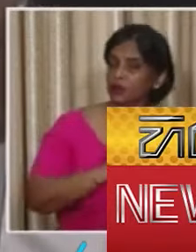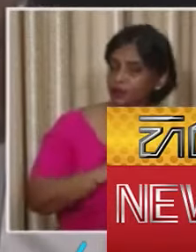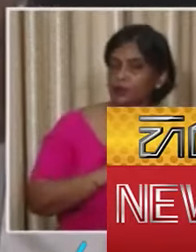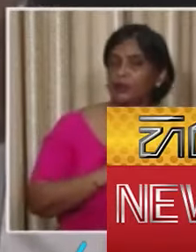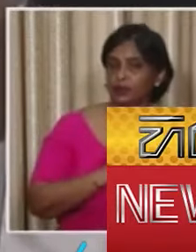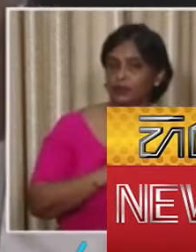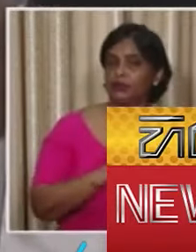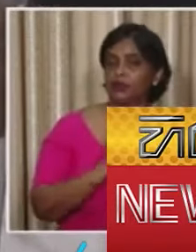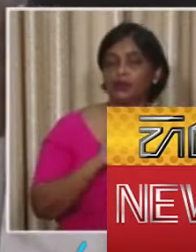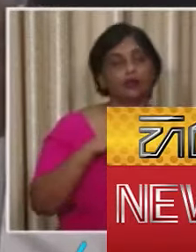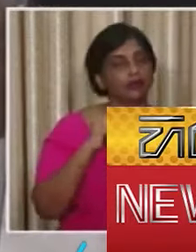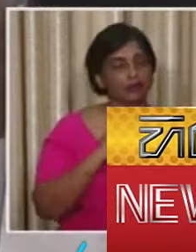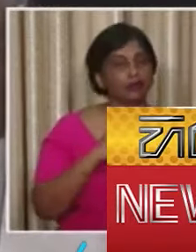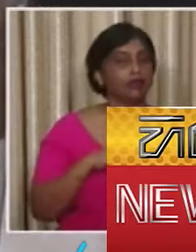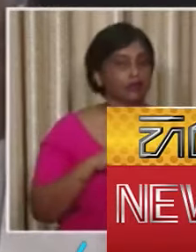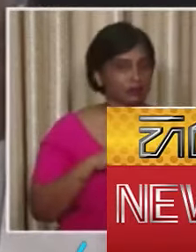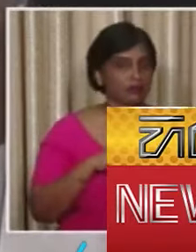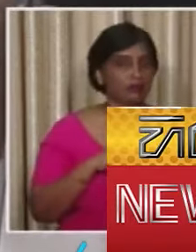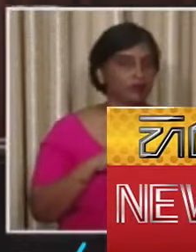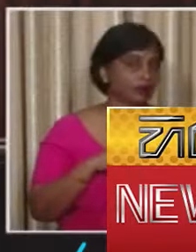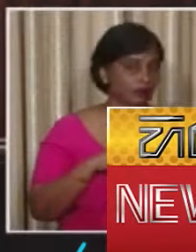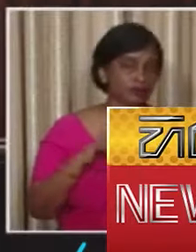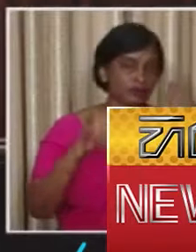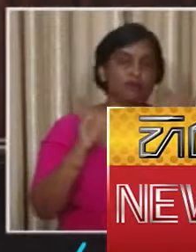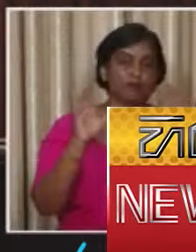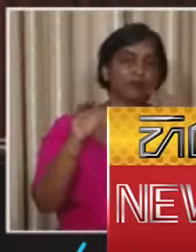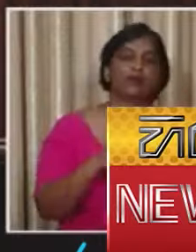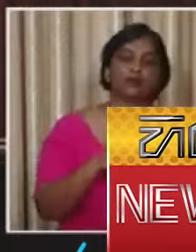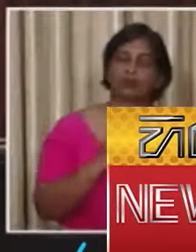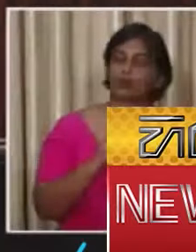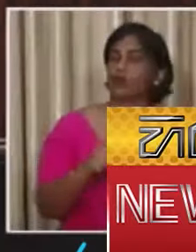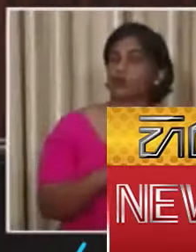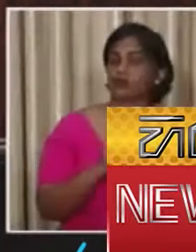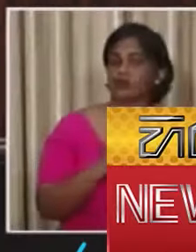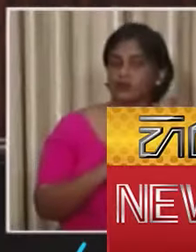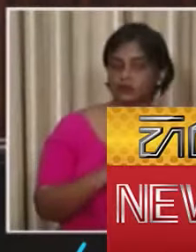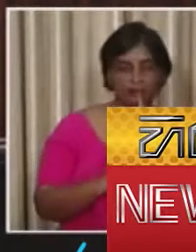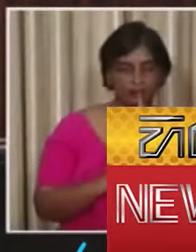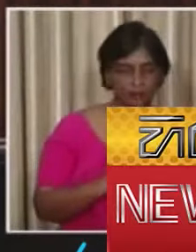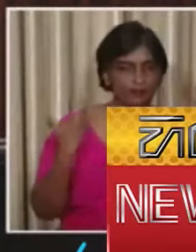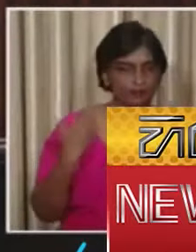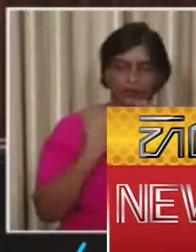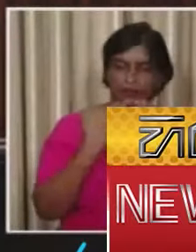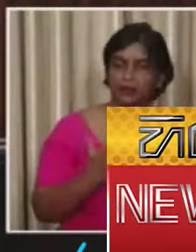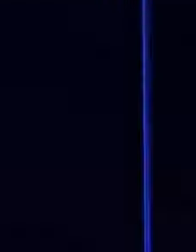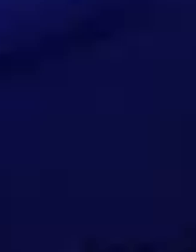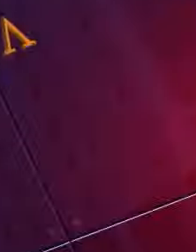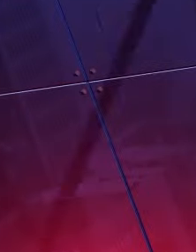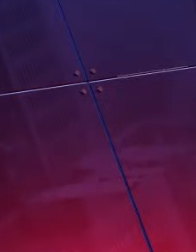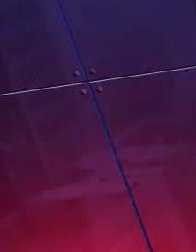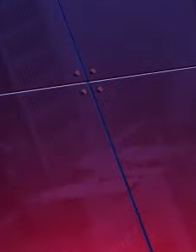work on devolution and decentralization. Thank you.